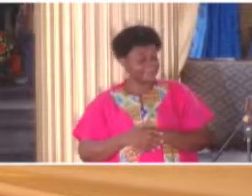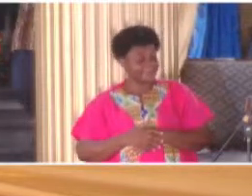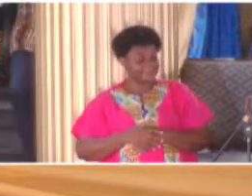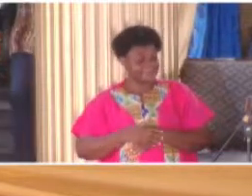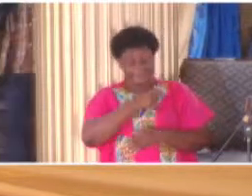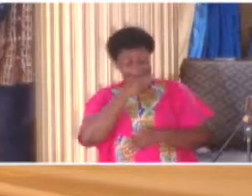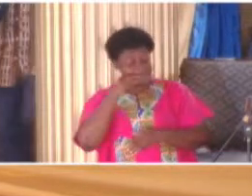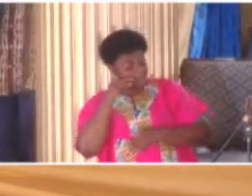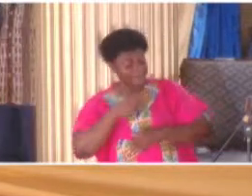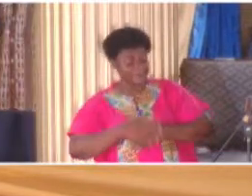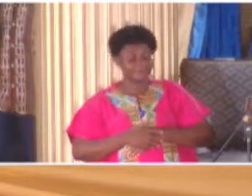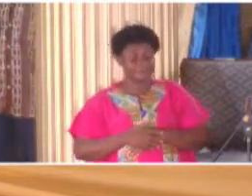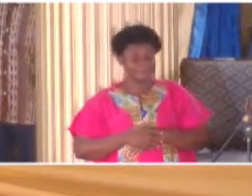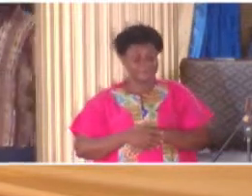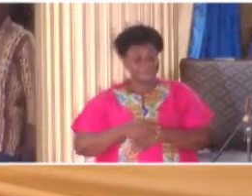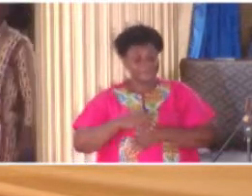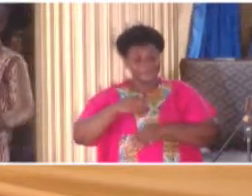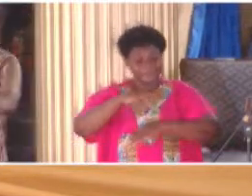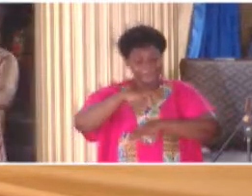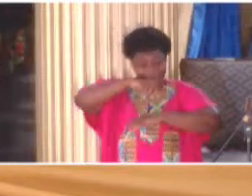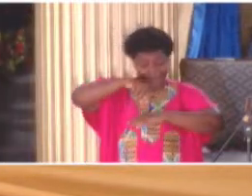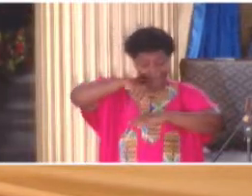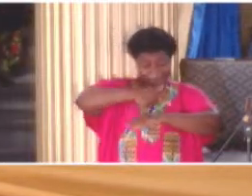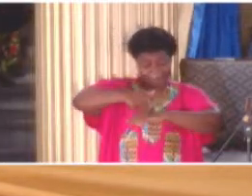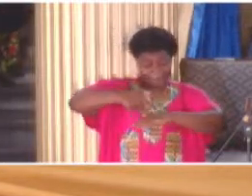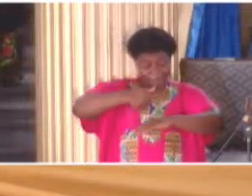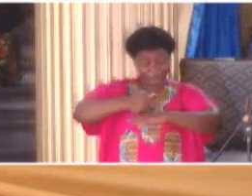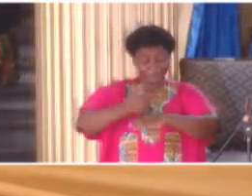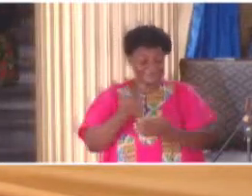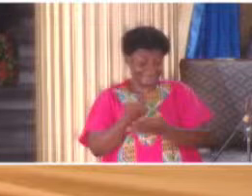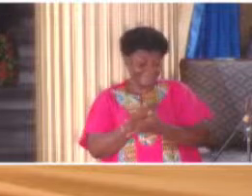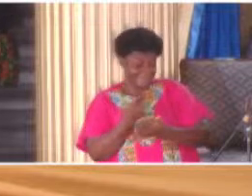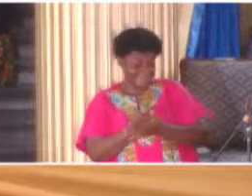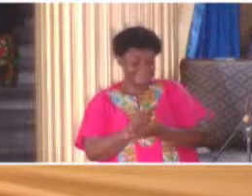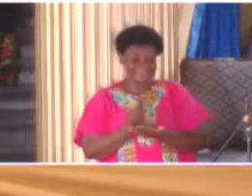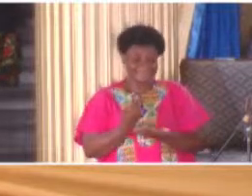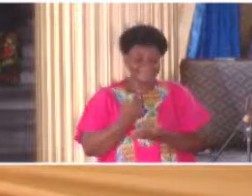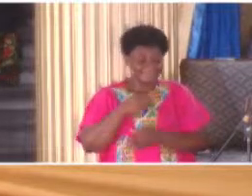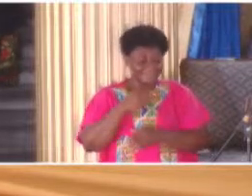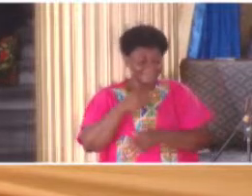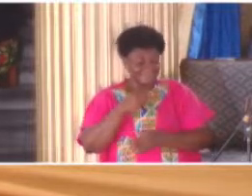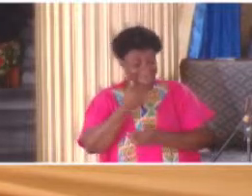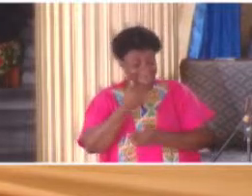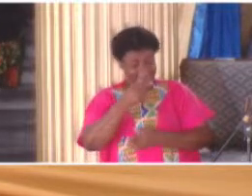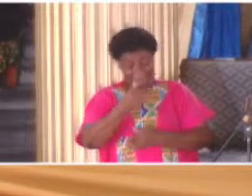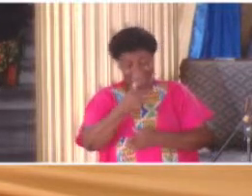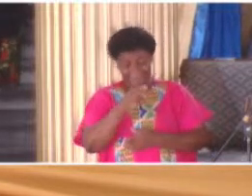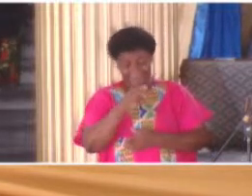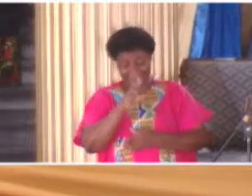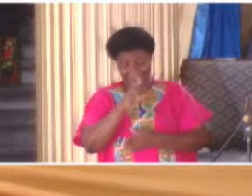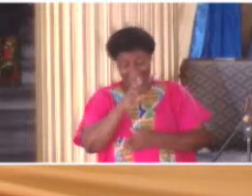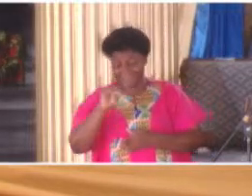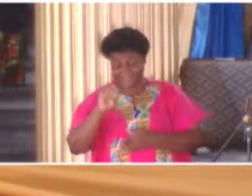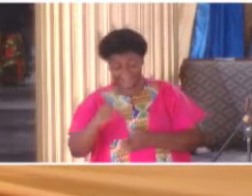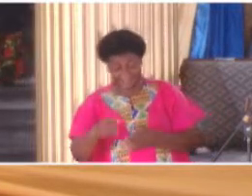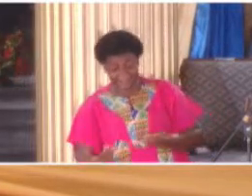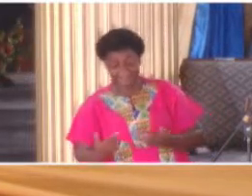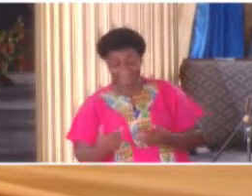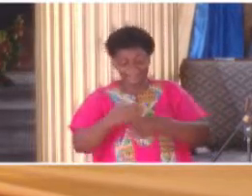Gabon, the Gambia, Ghana, Guinea, Guinea-Bissau,